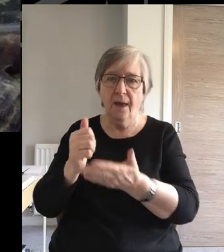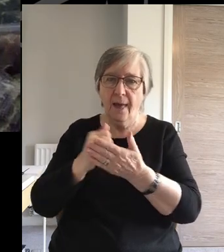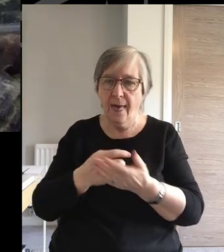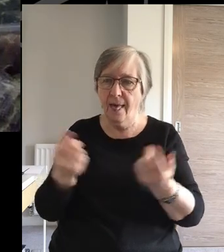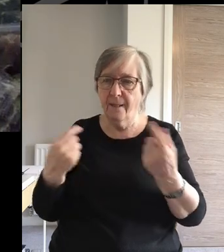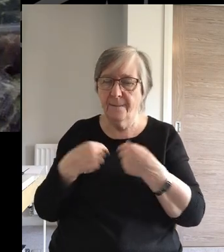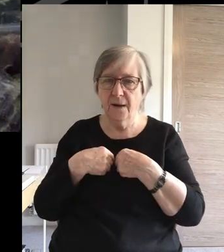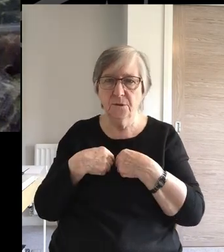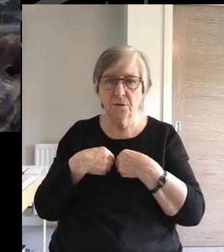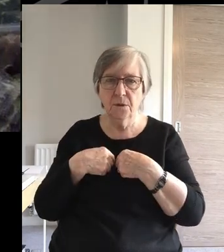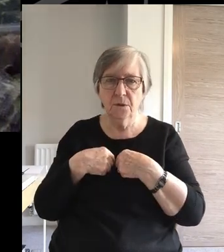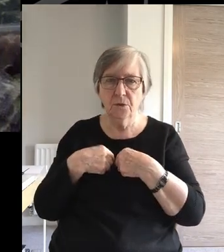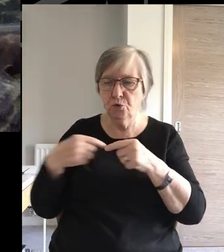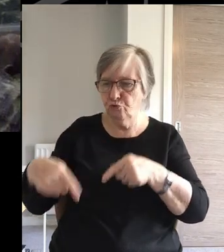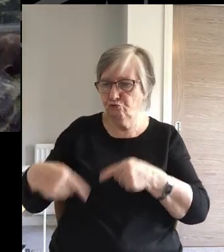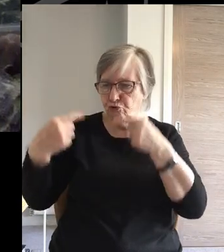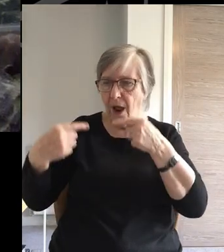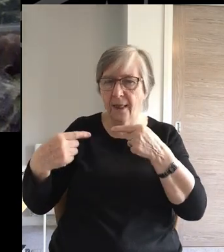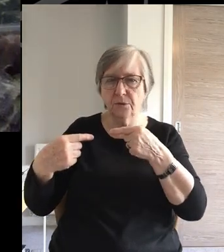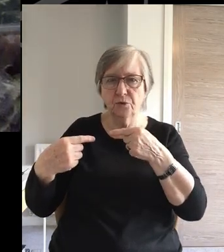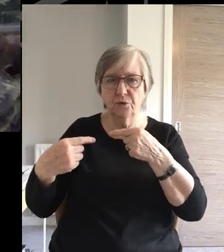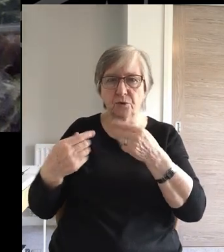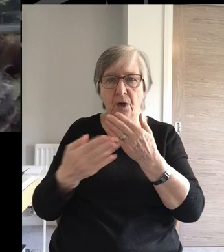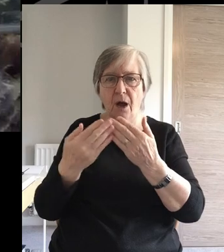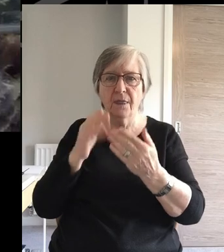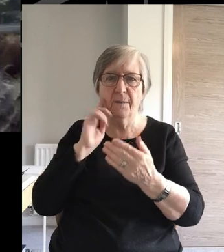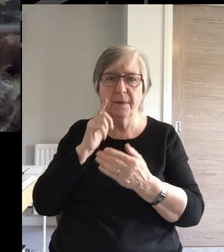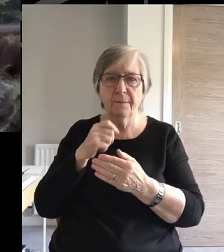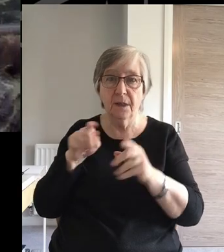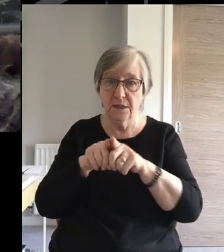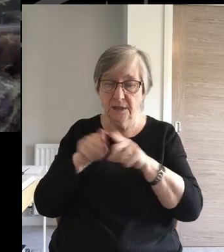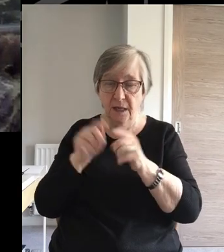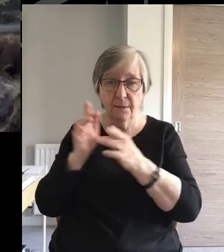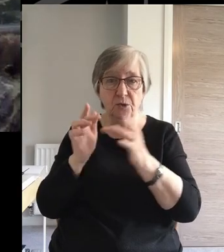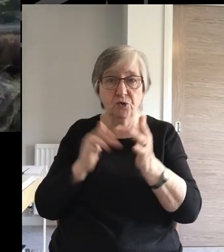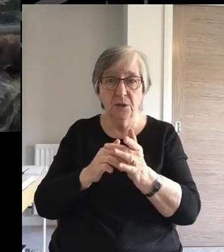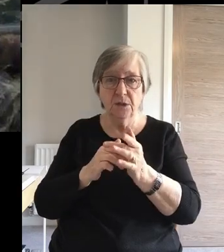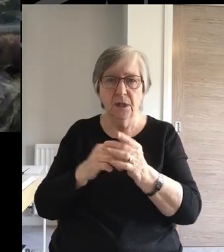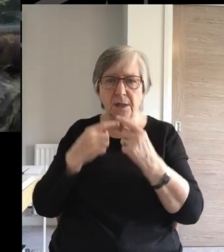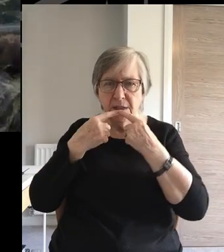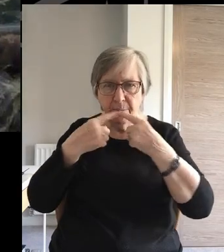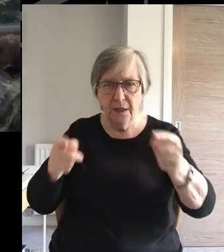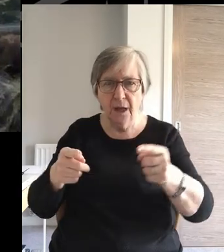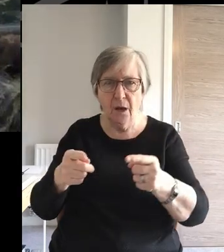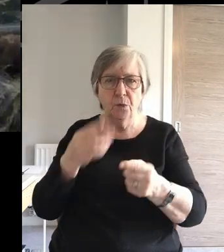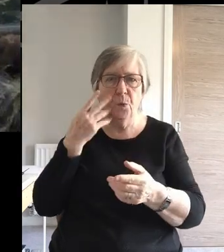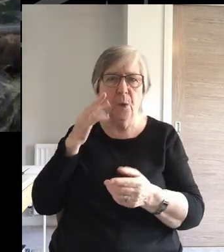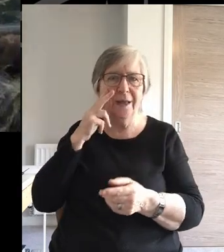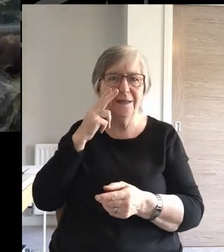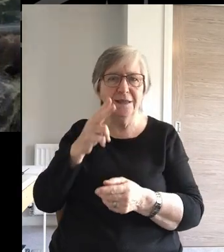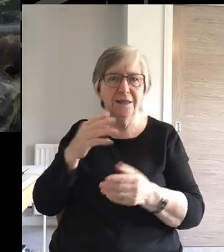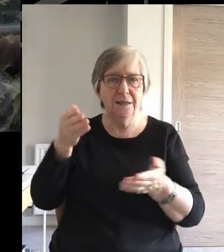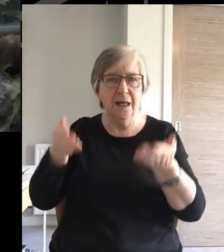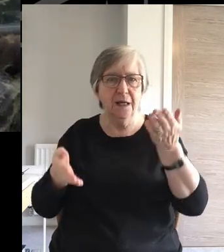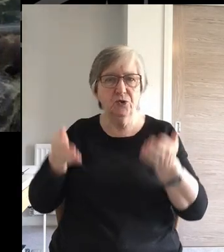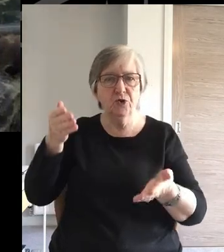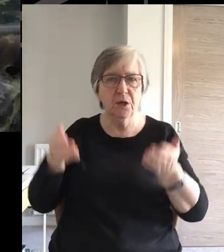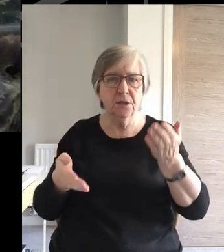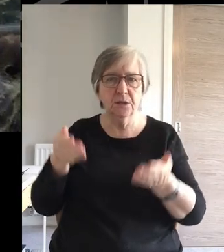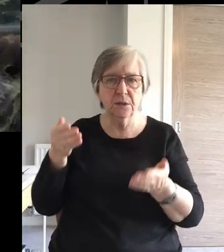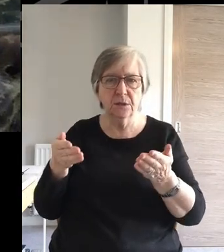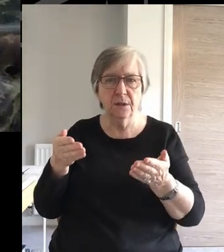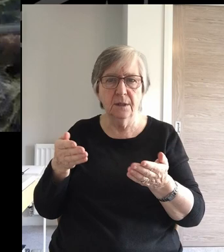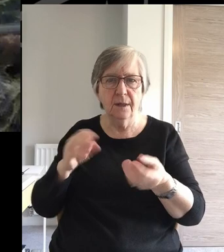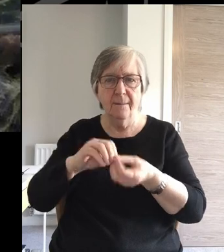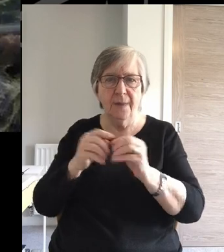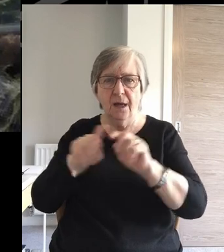Help us to be the voice of challenge, just as you were. Help us to speak out against injustice and make us compassionate